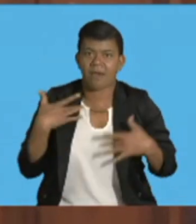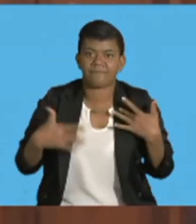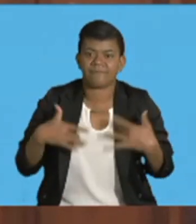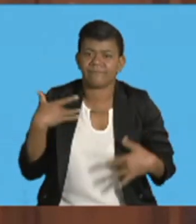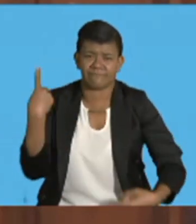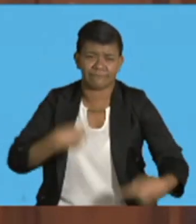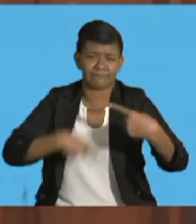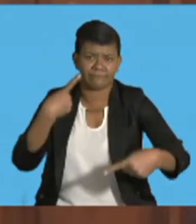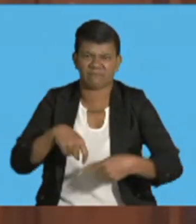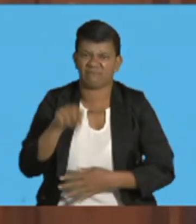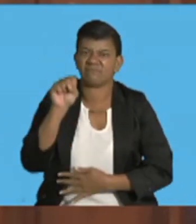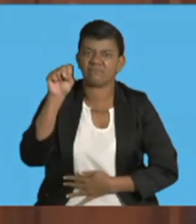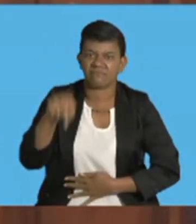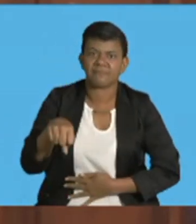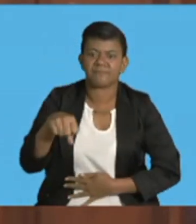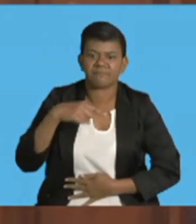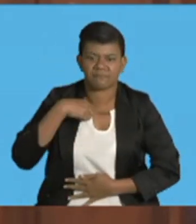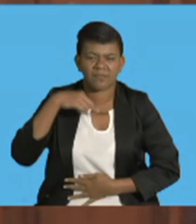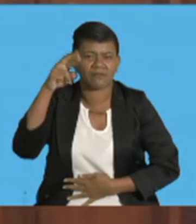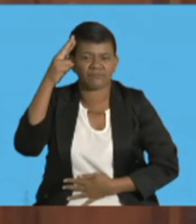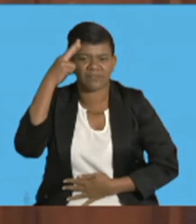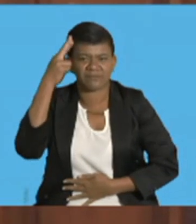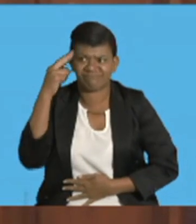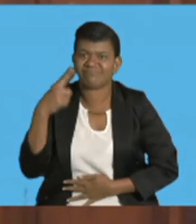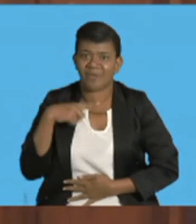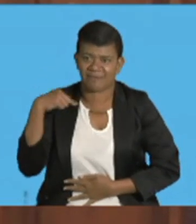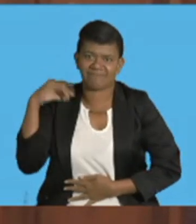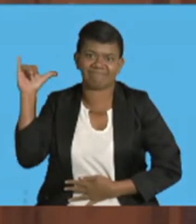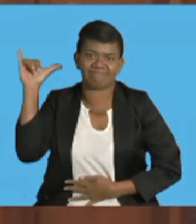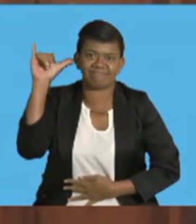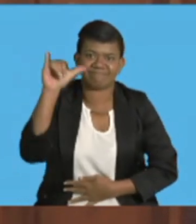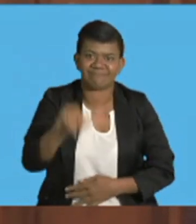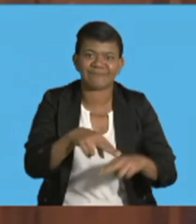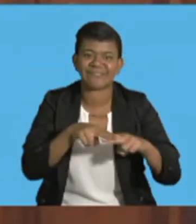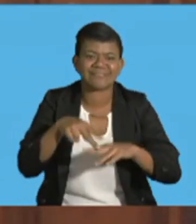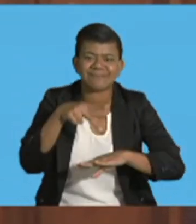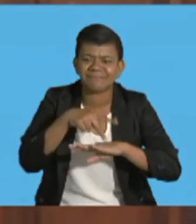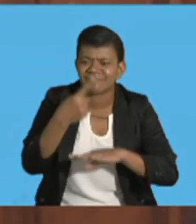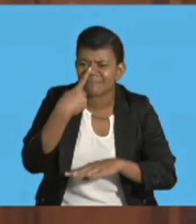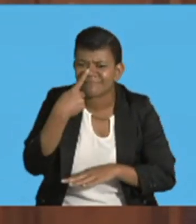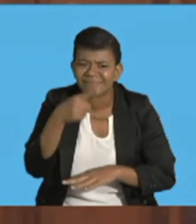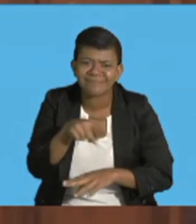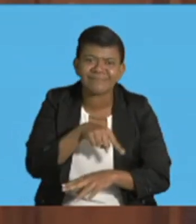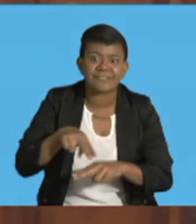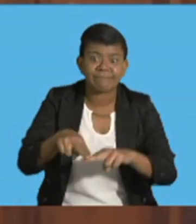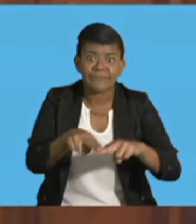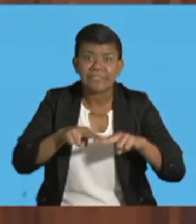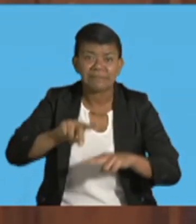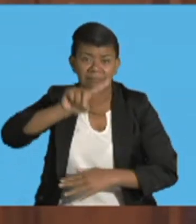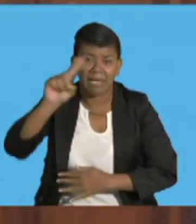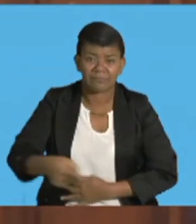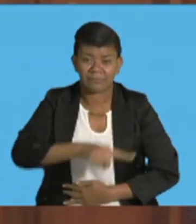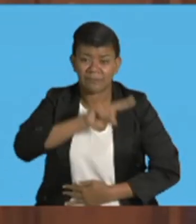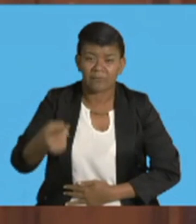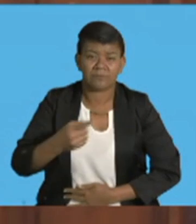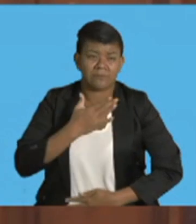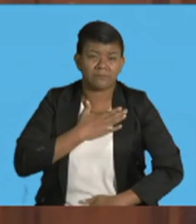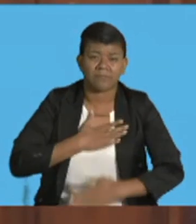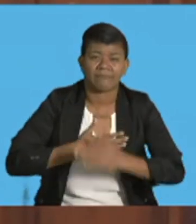to sustainable development to improve the lives of all Fijians. Distinguished parliamentarians,